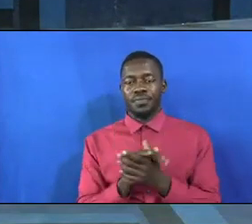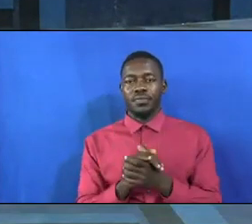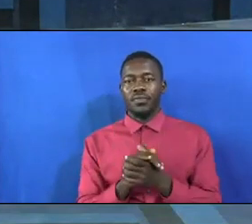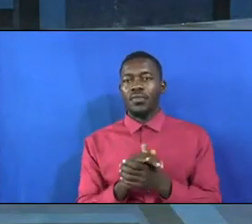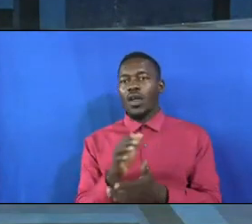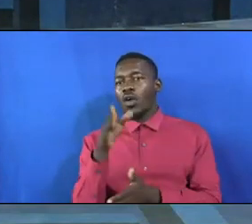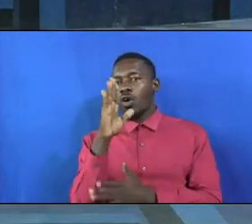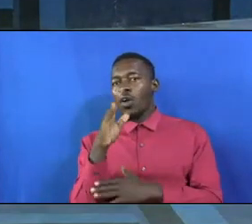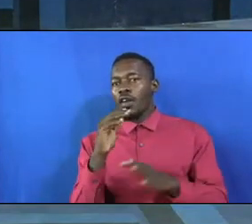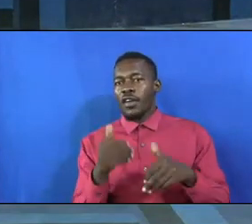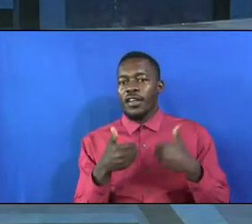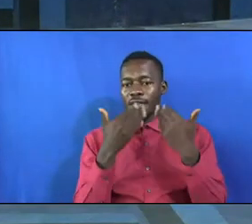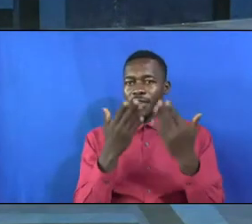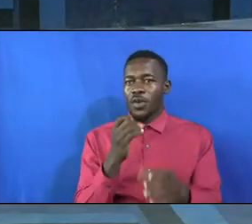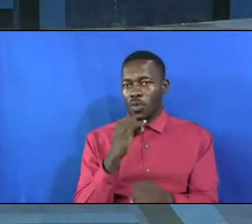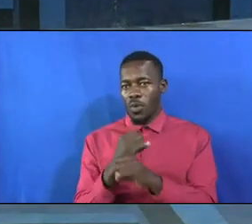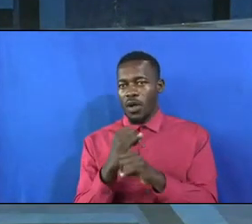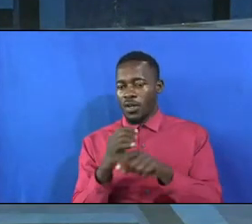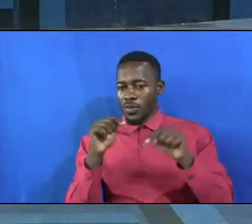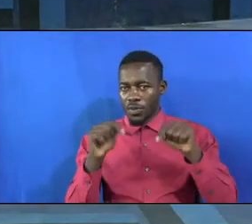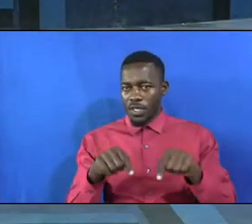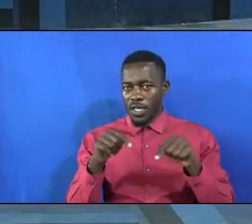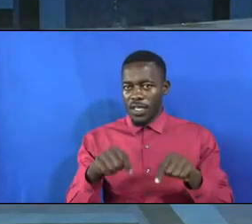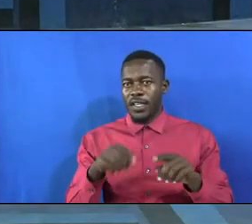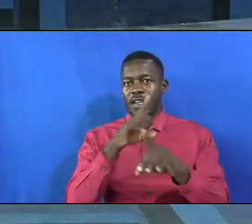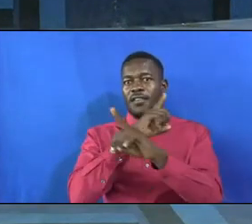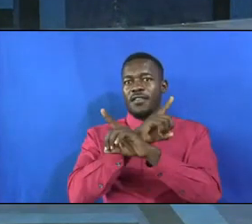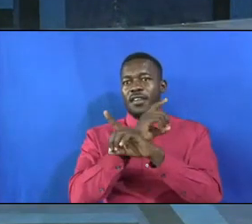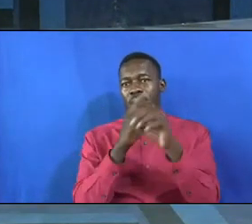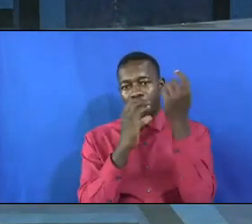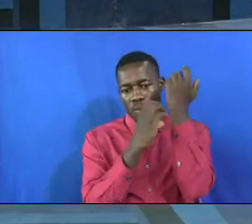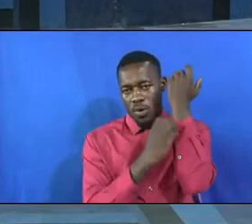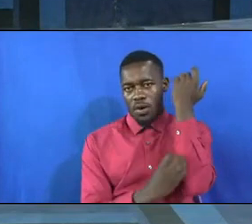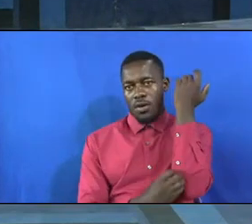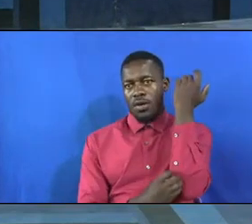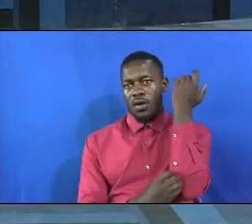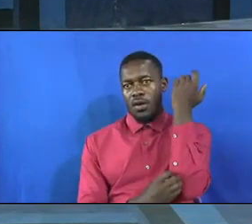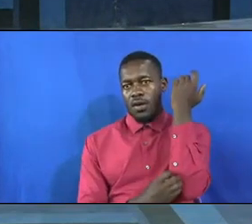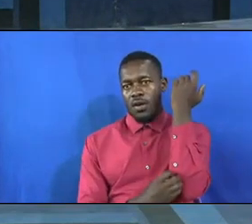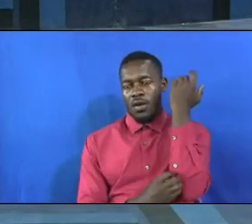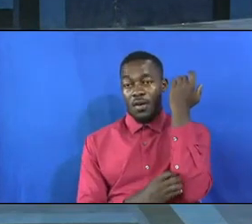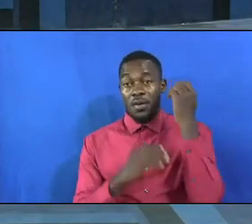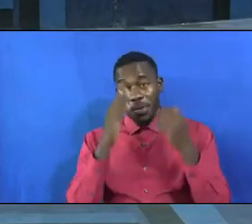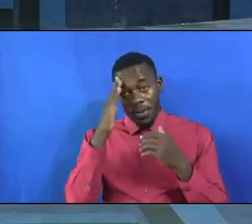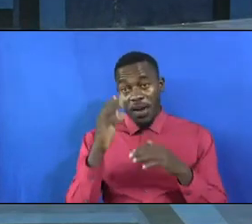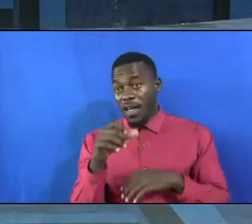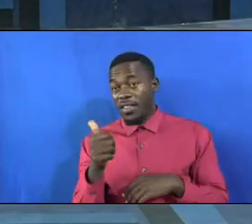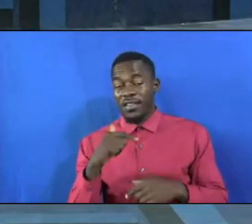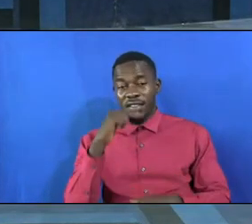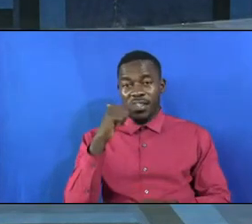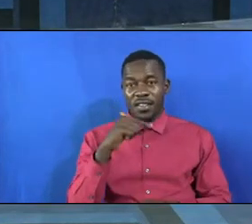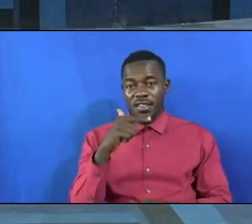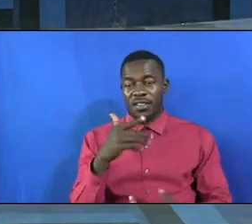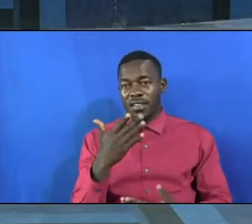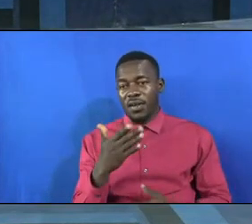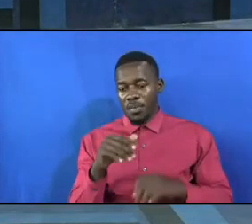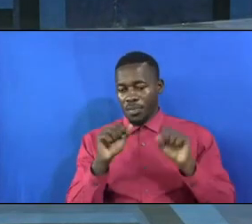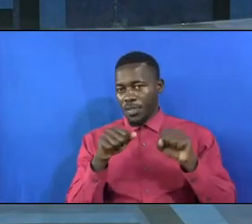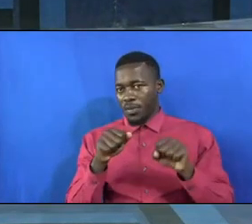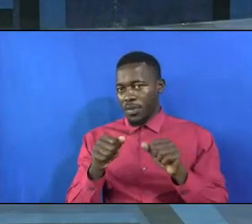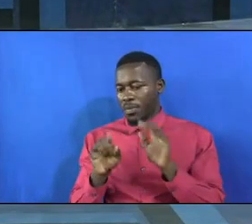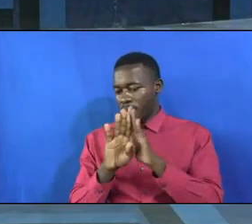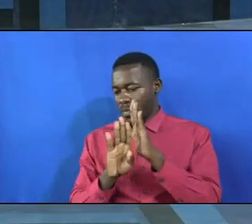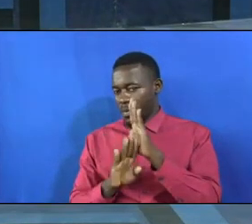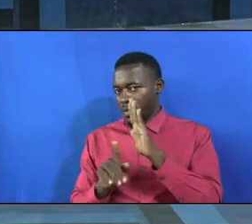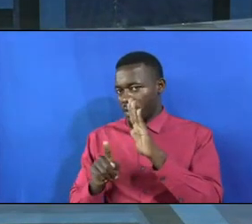task to defend the helpless. I know you will say, I mean, these women would have, these midwives